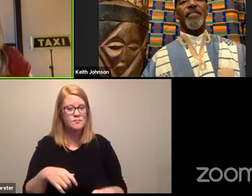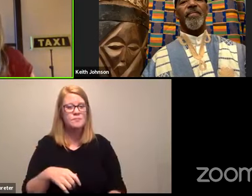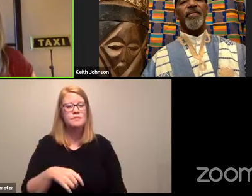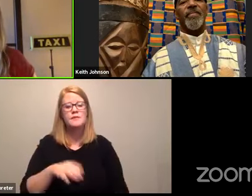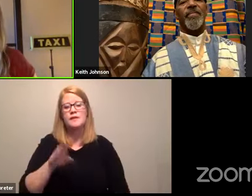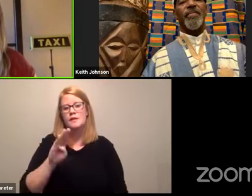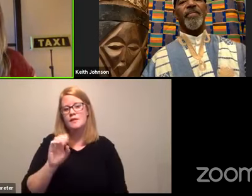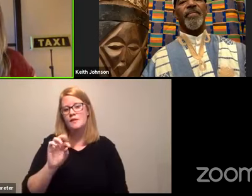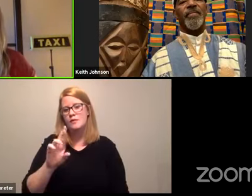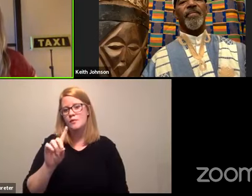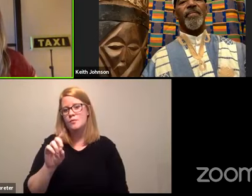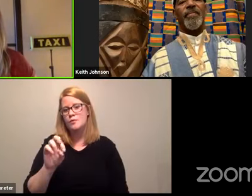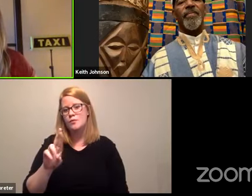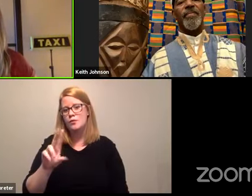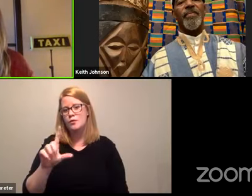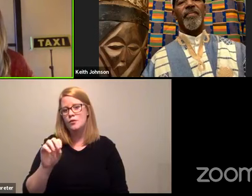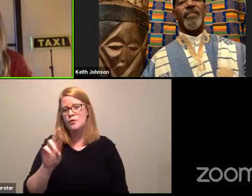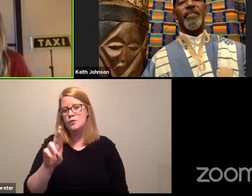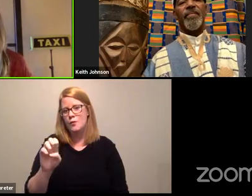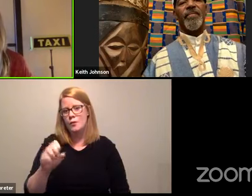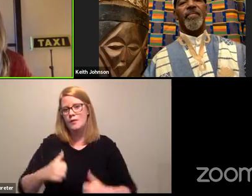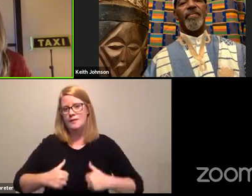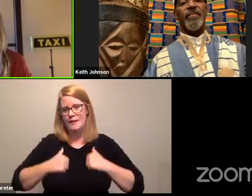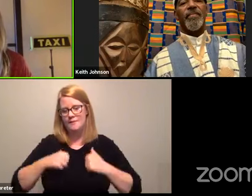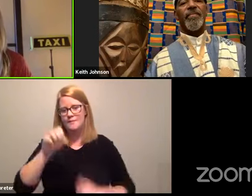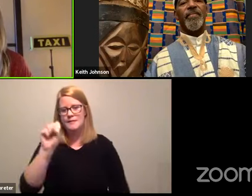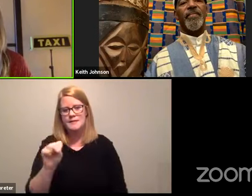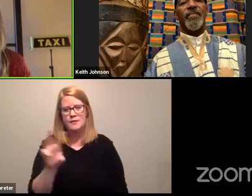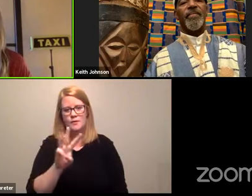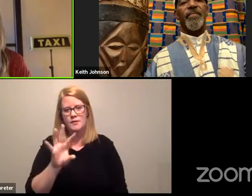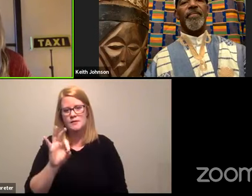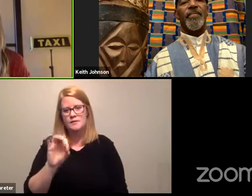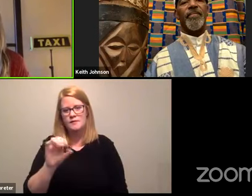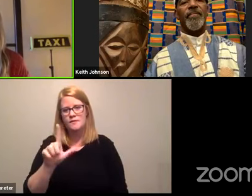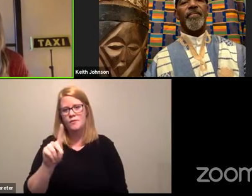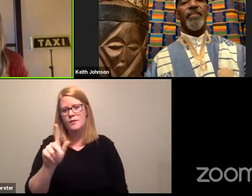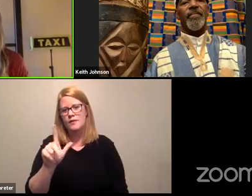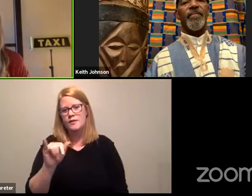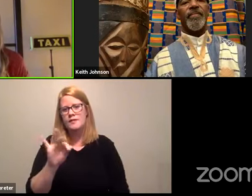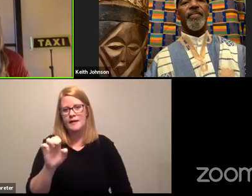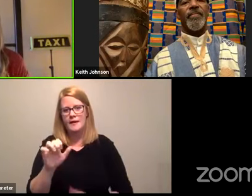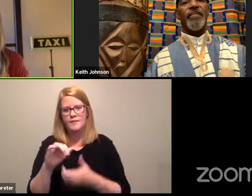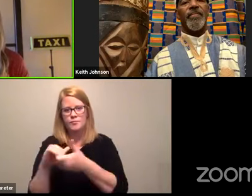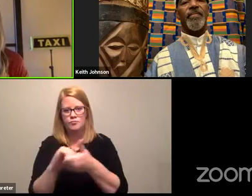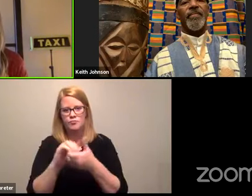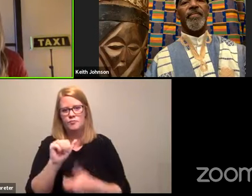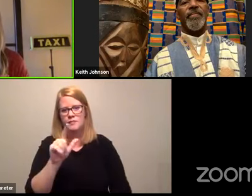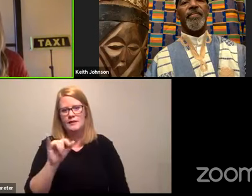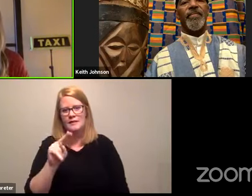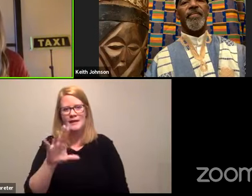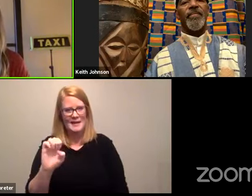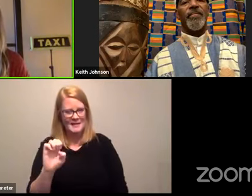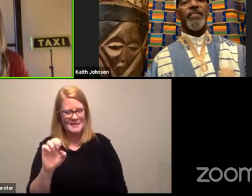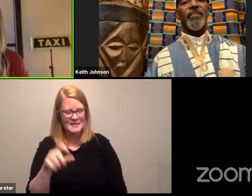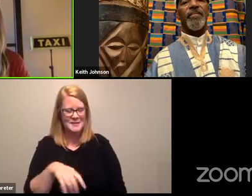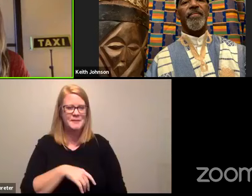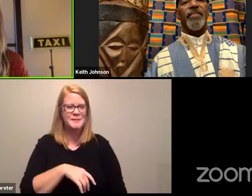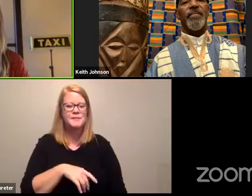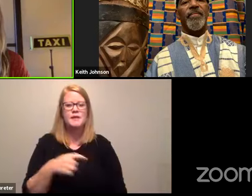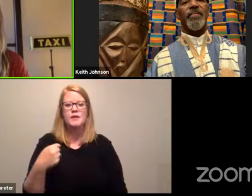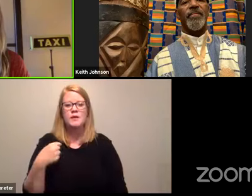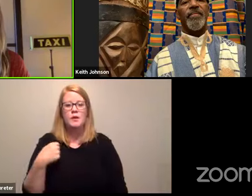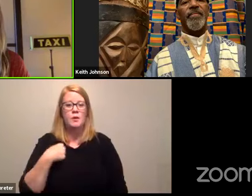BorderLore Live and the Southwest Folklife Alliance to celebrate the work of our